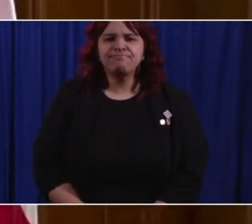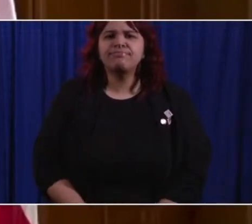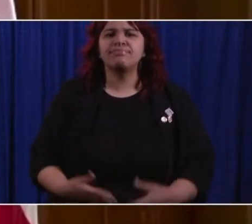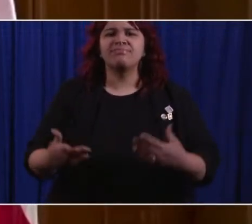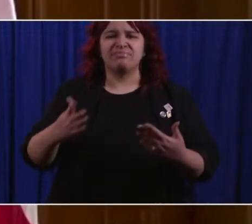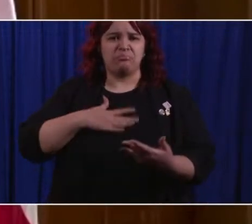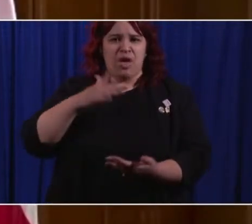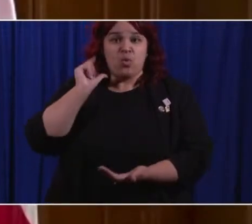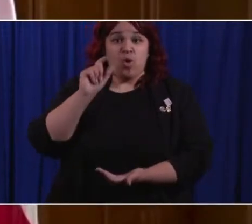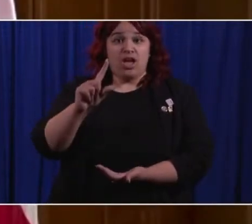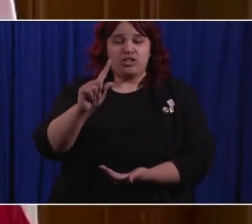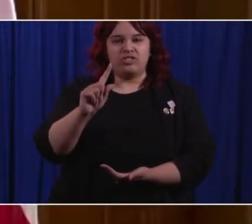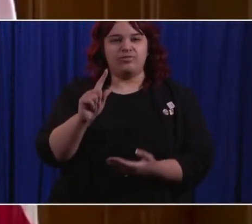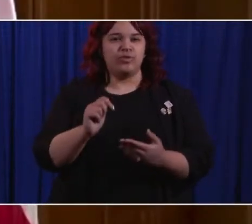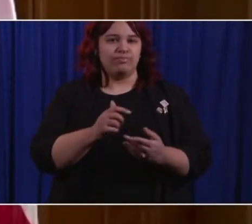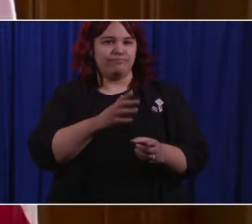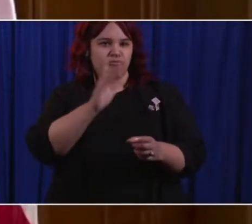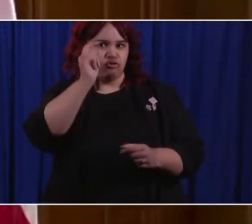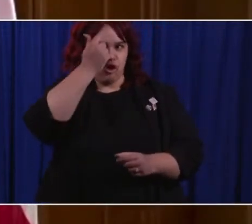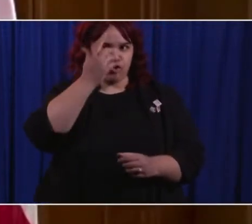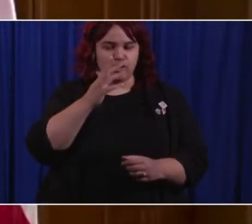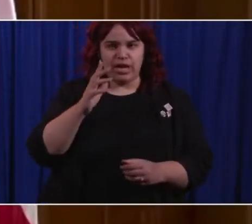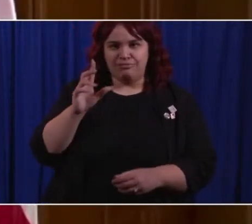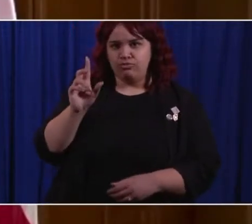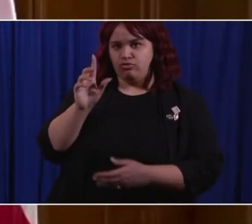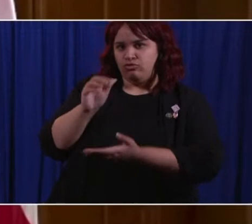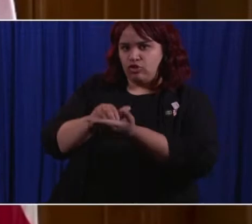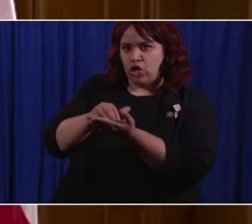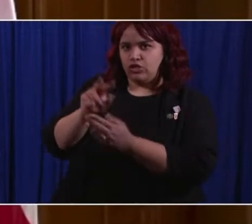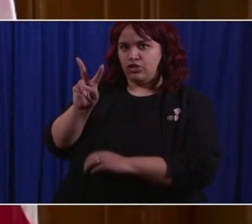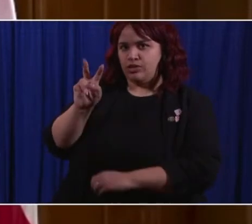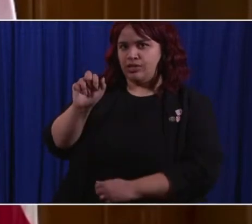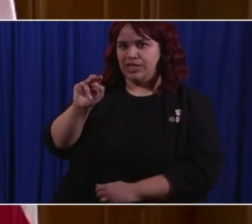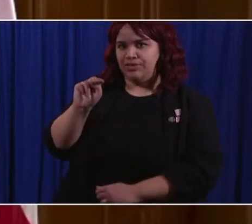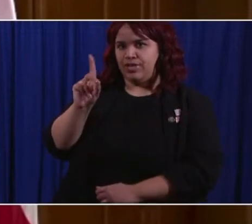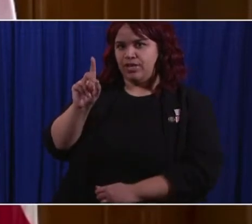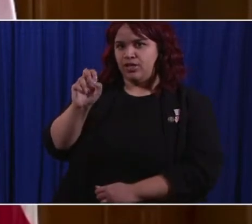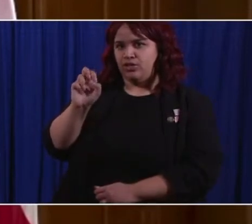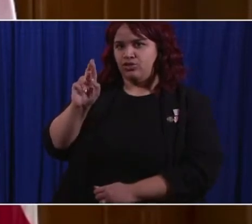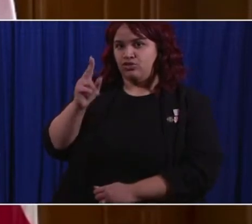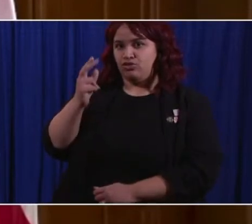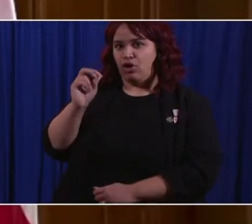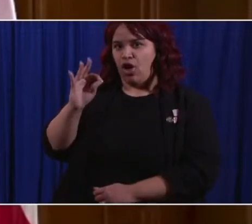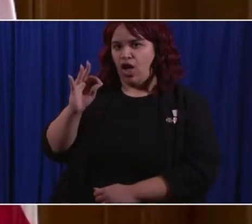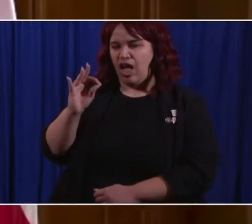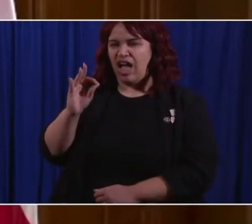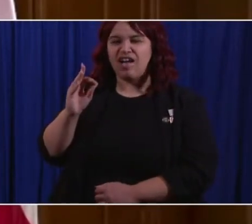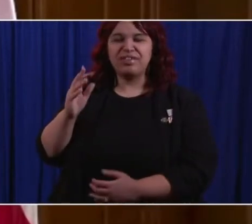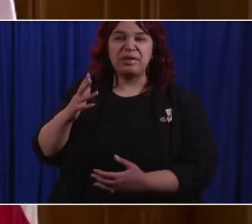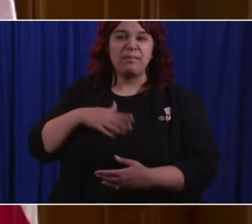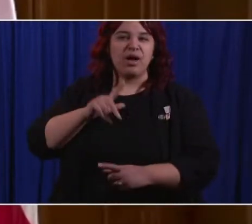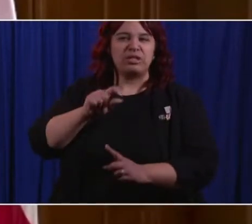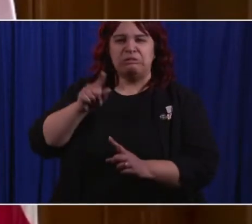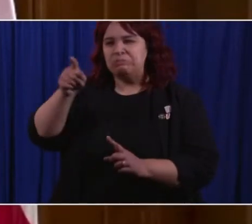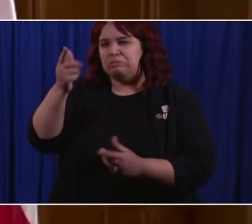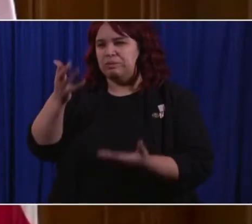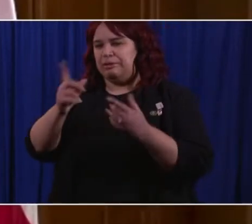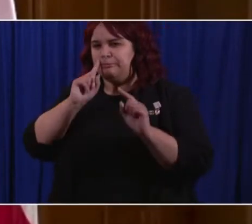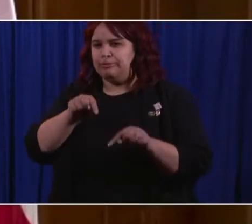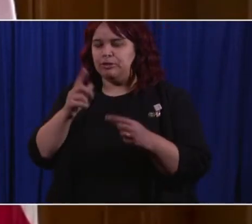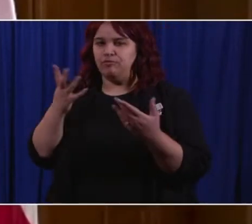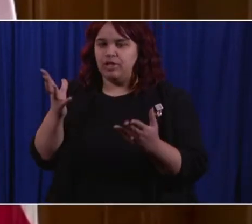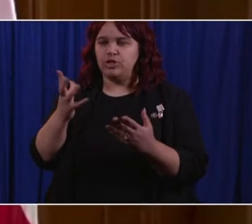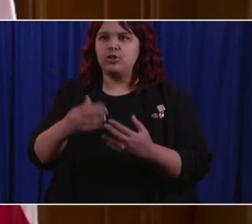Dr. Vanderhoff, and I think Dr. Vanderhoff, you sort of addressed this earlier, when it comes to this recent spike,